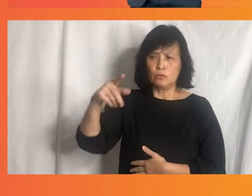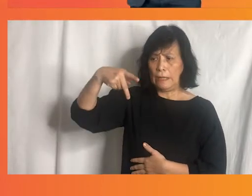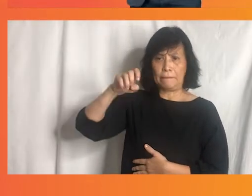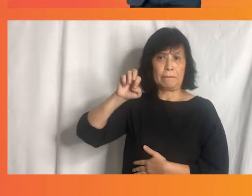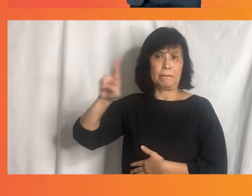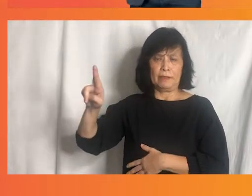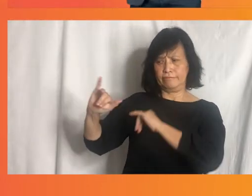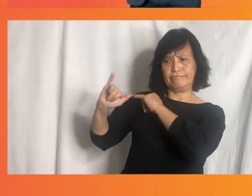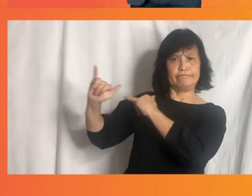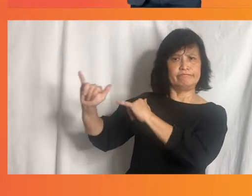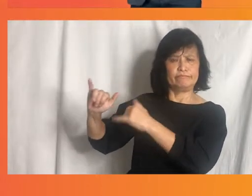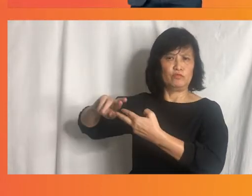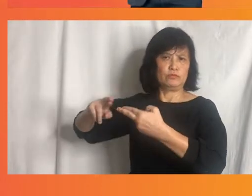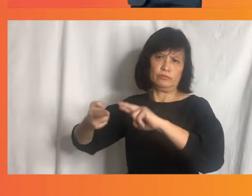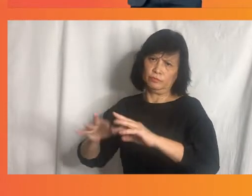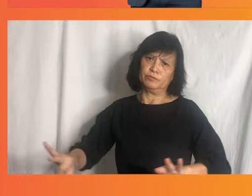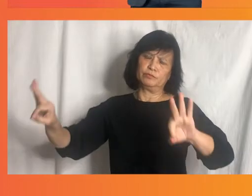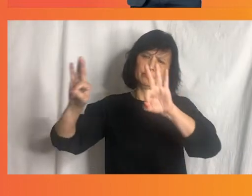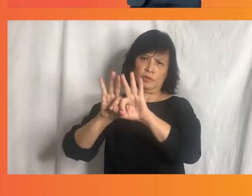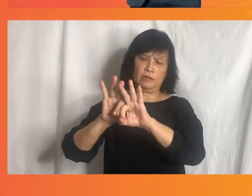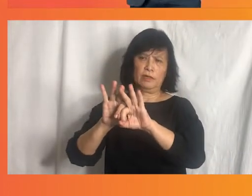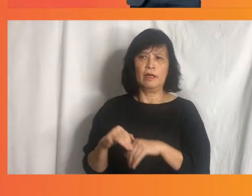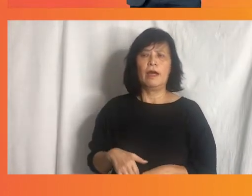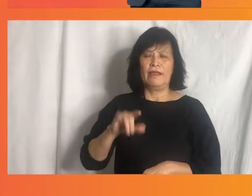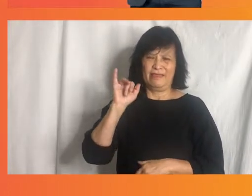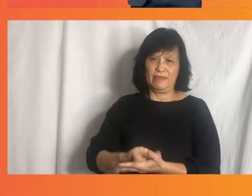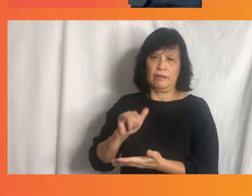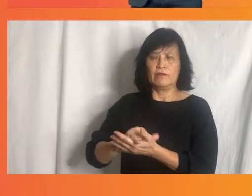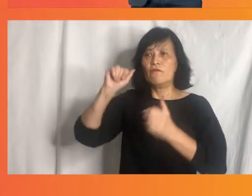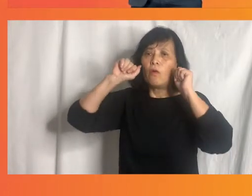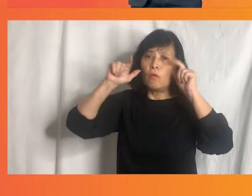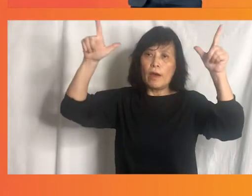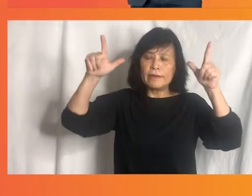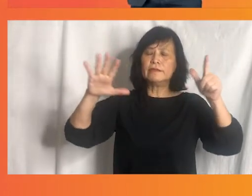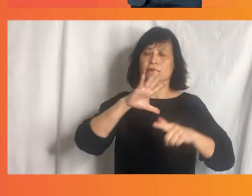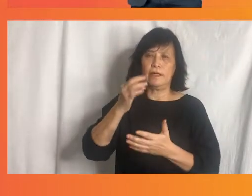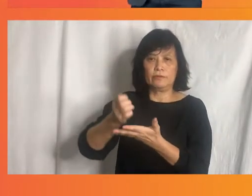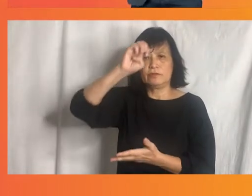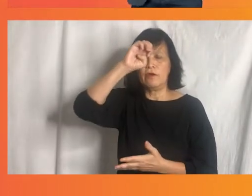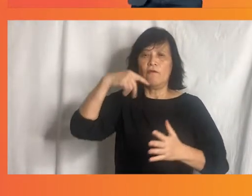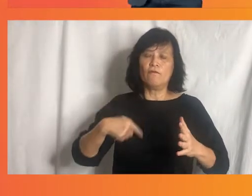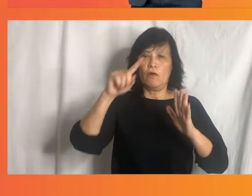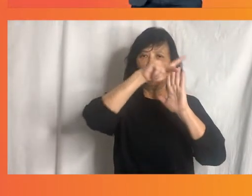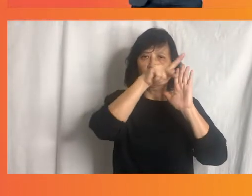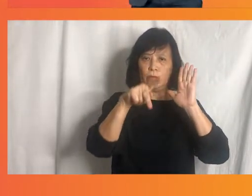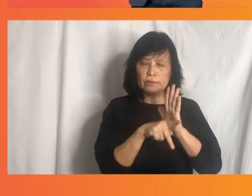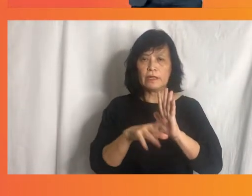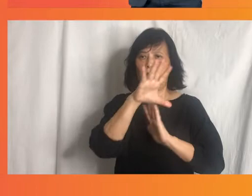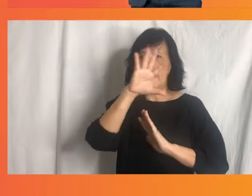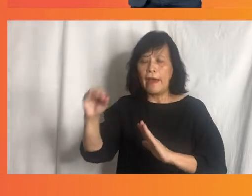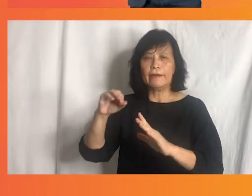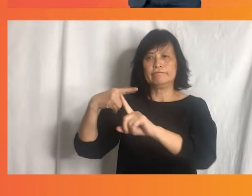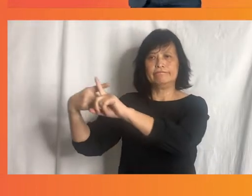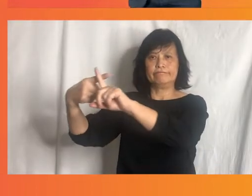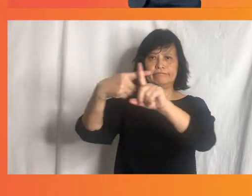participation. Of course, a lot of this will require awareness and education from a policy level, fostering positive societal